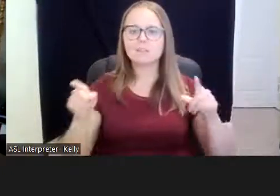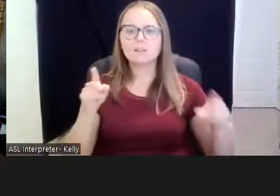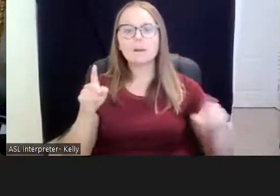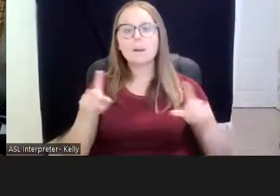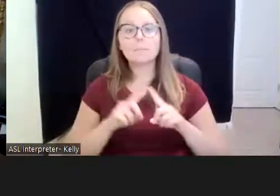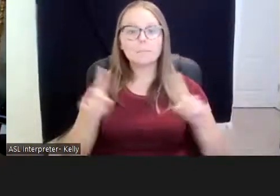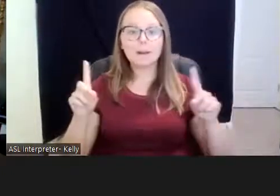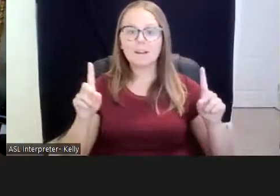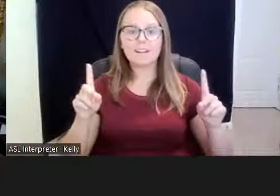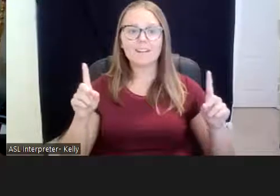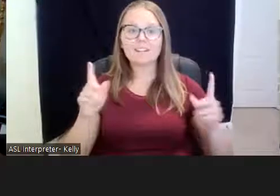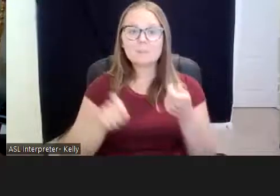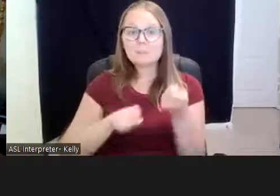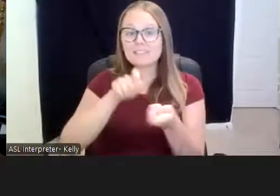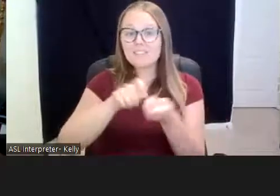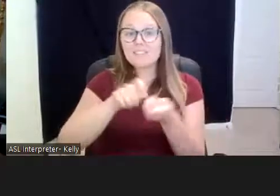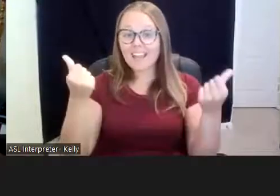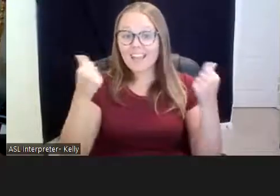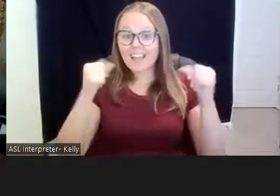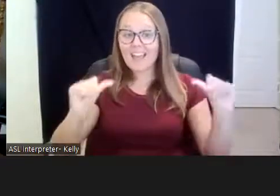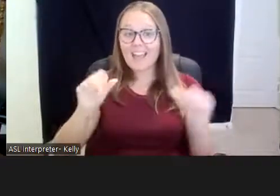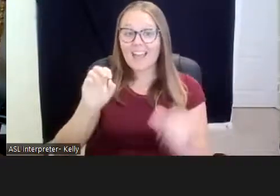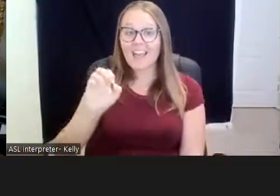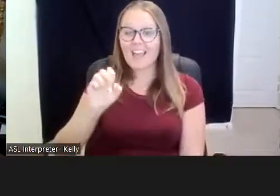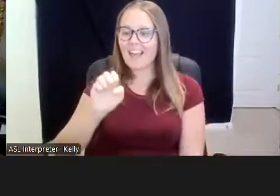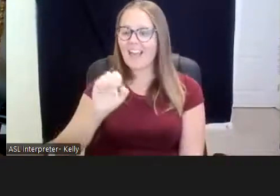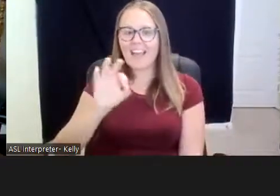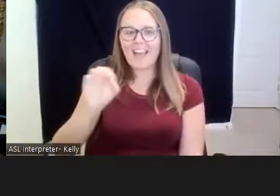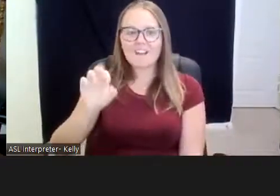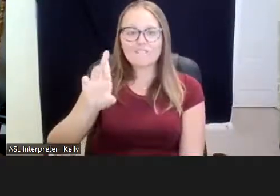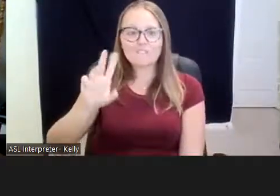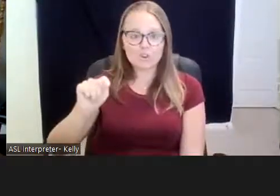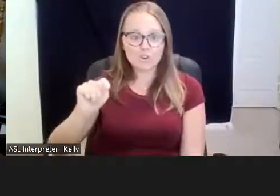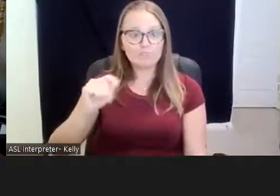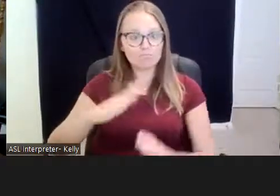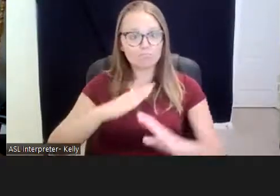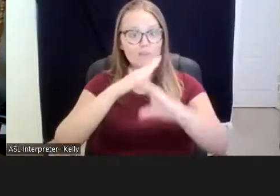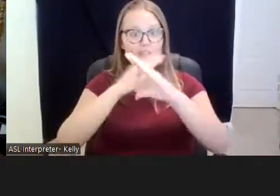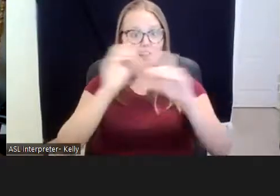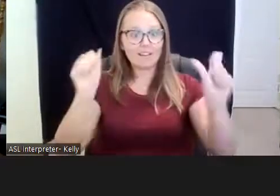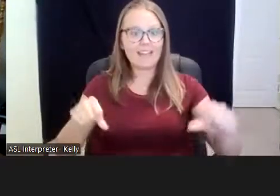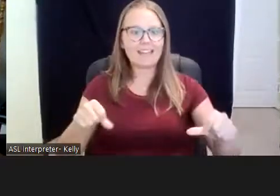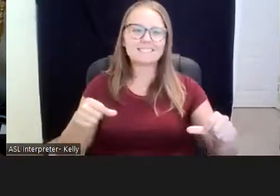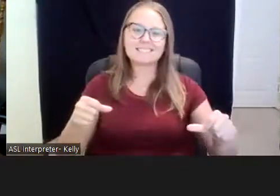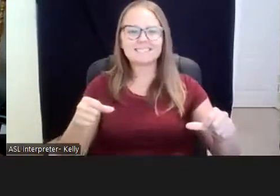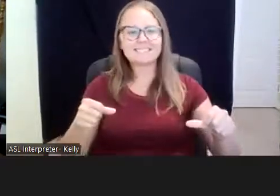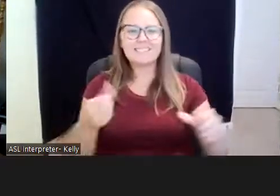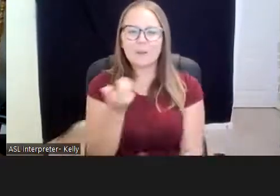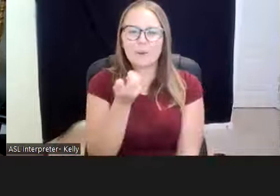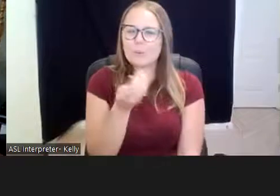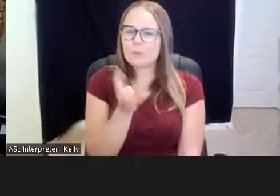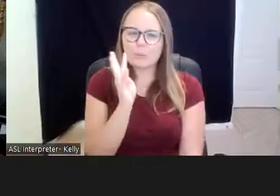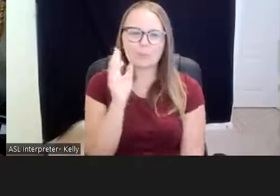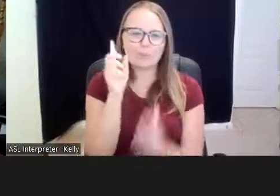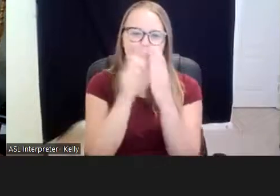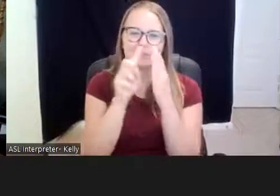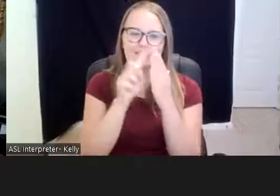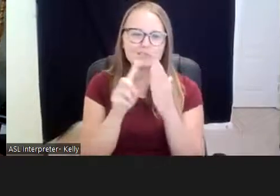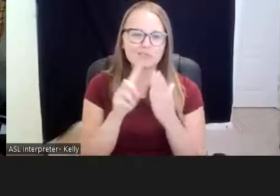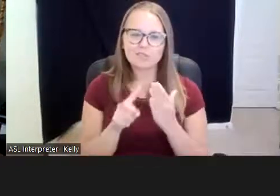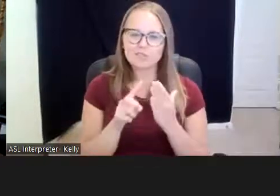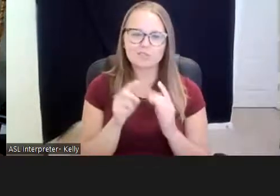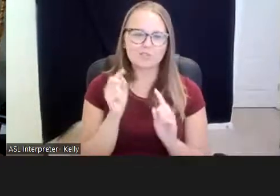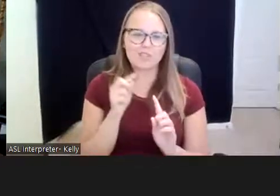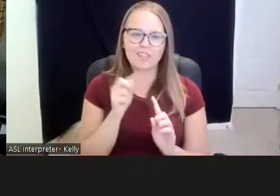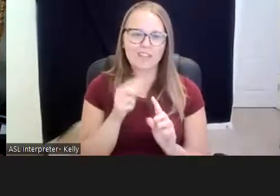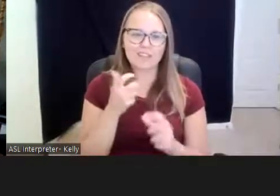as specific efforts that are preventative, there are even fewer studies that have looked at